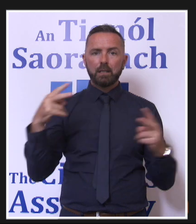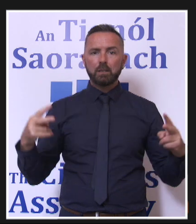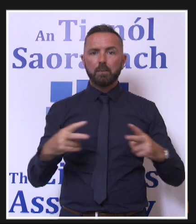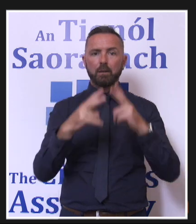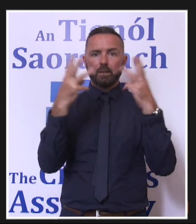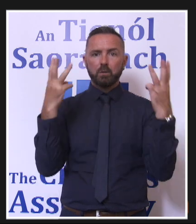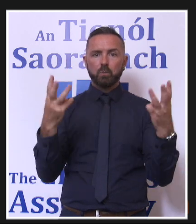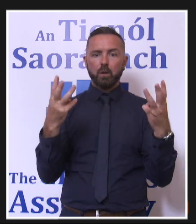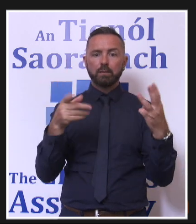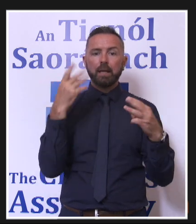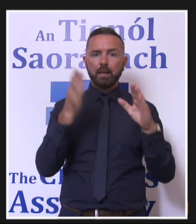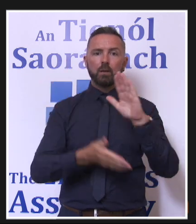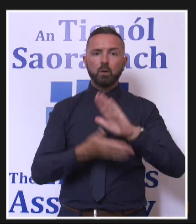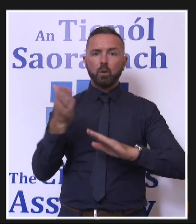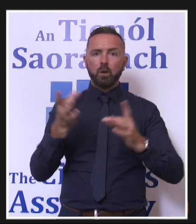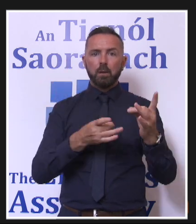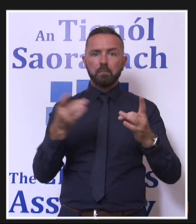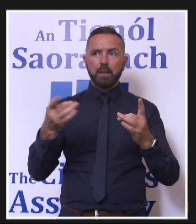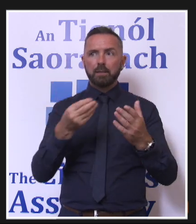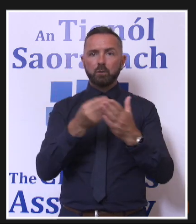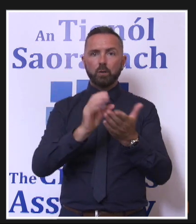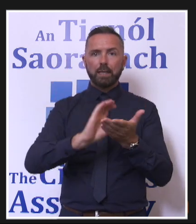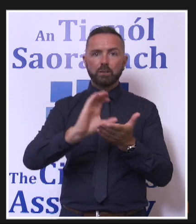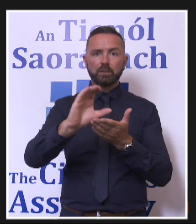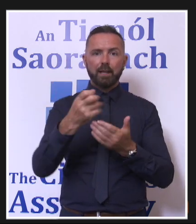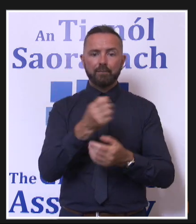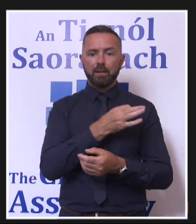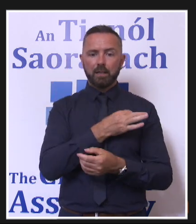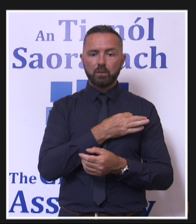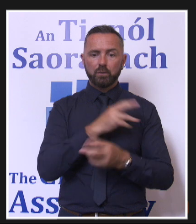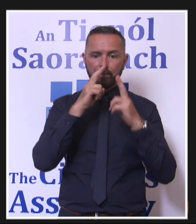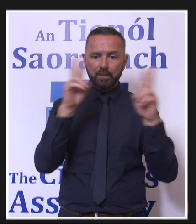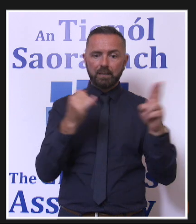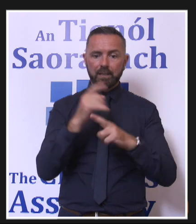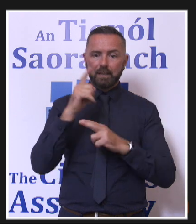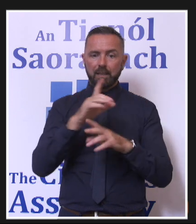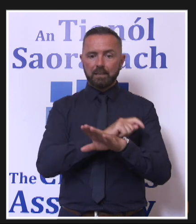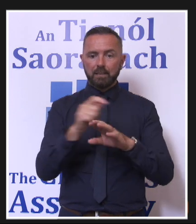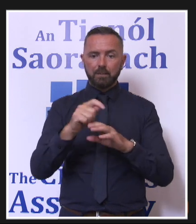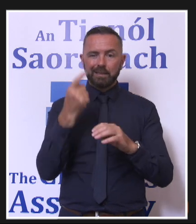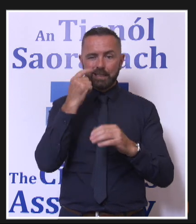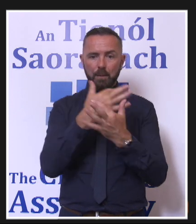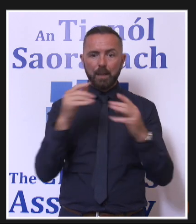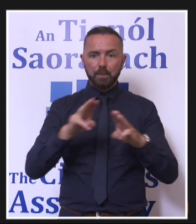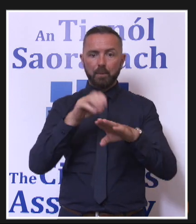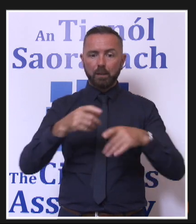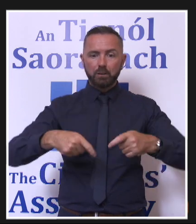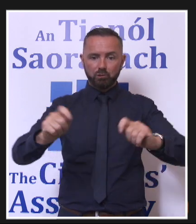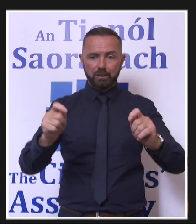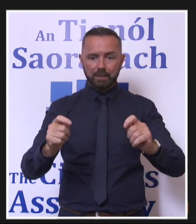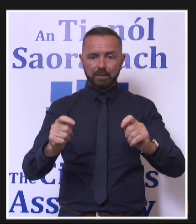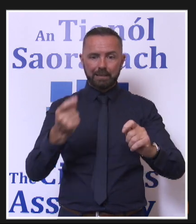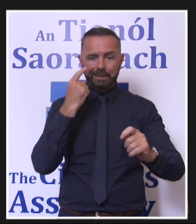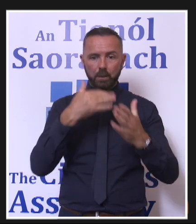it can go and make patrols in order to have a very good vision and data of how many people are in the street and what are